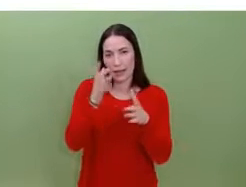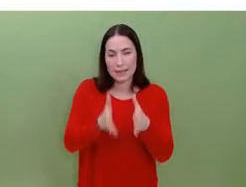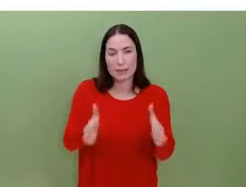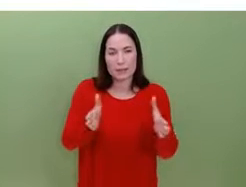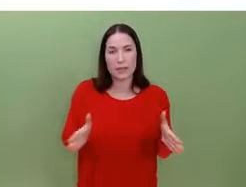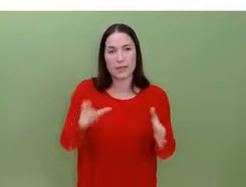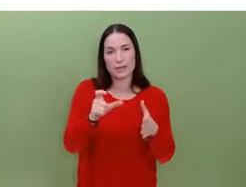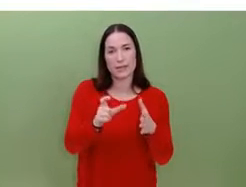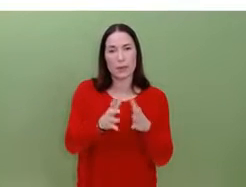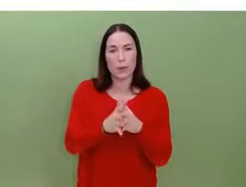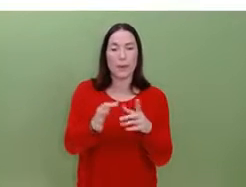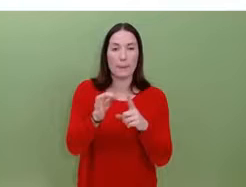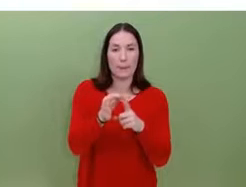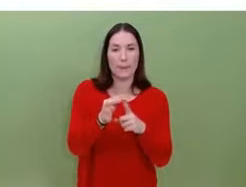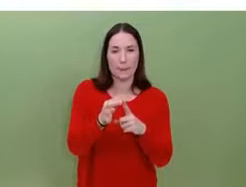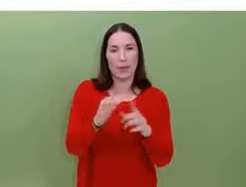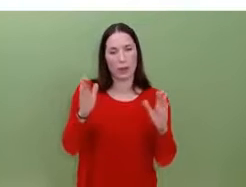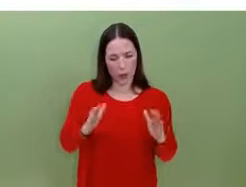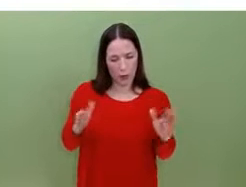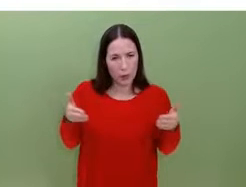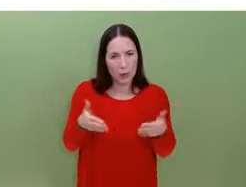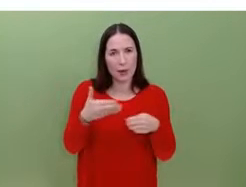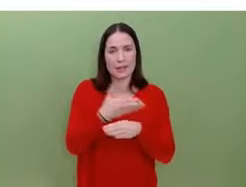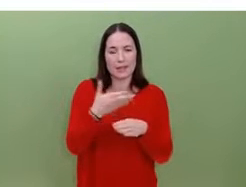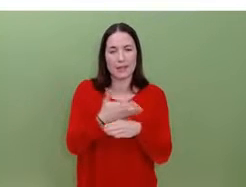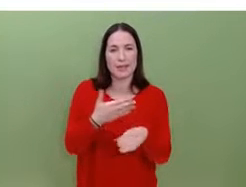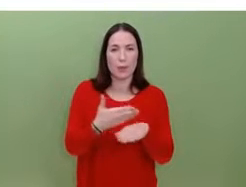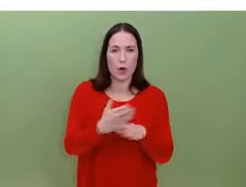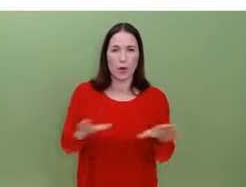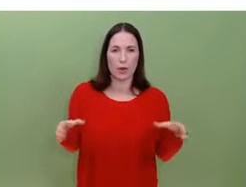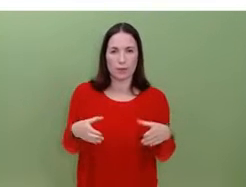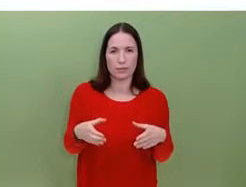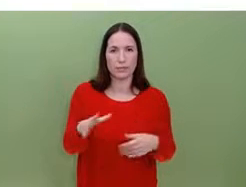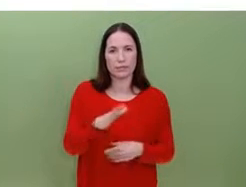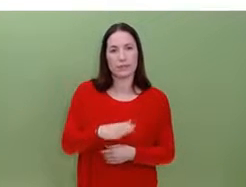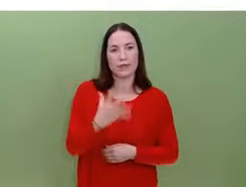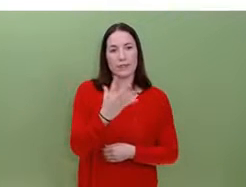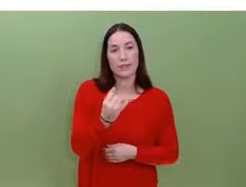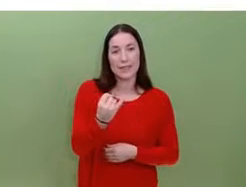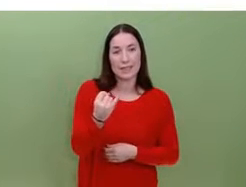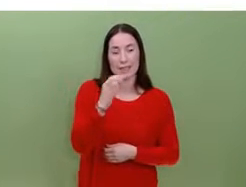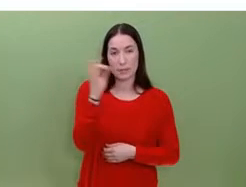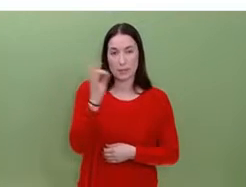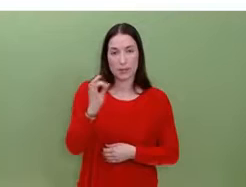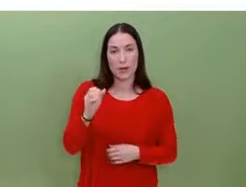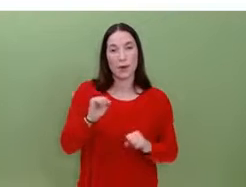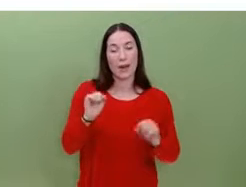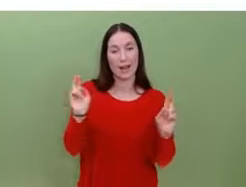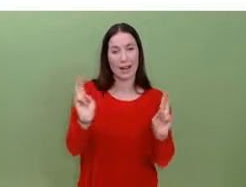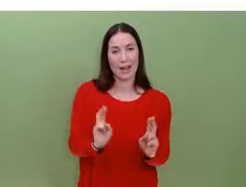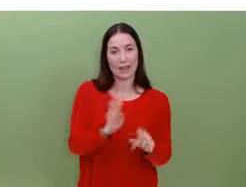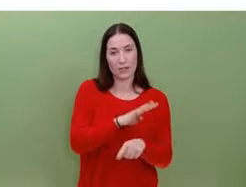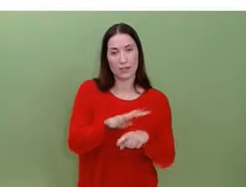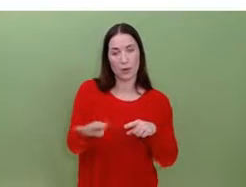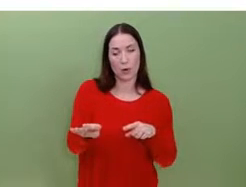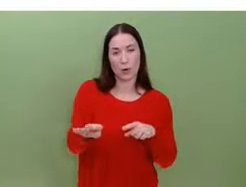low-intensity workforce. Overall, 56% of children and young people wait less than 4 weeks for first contact